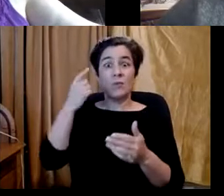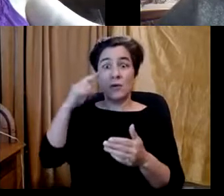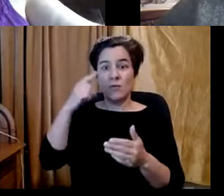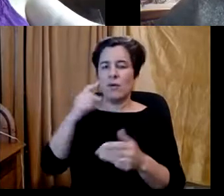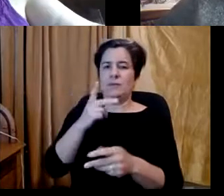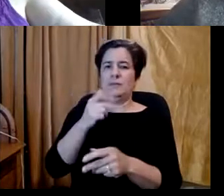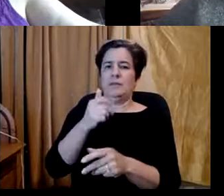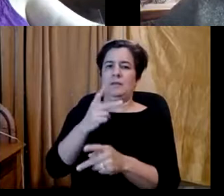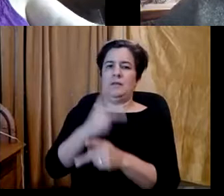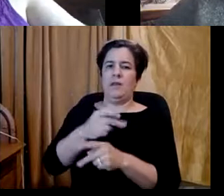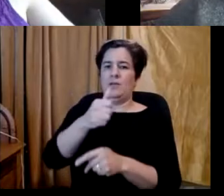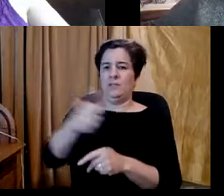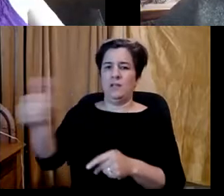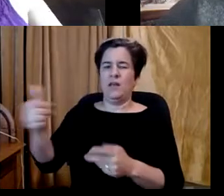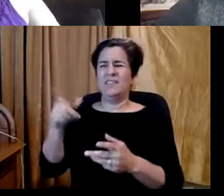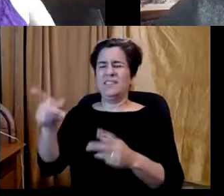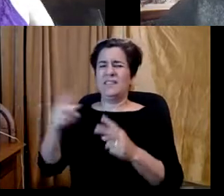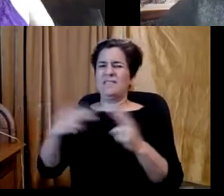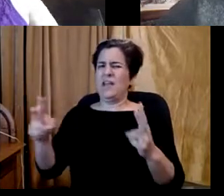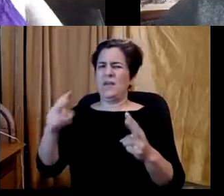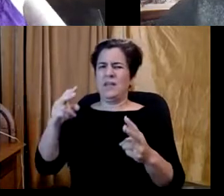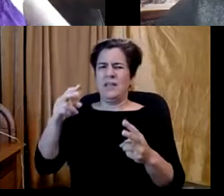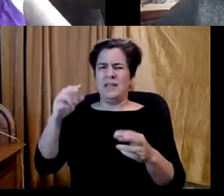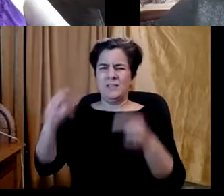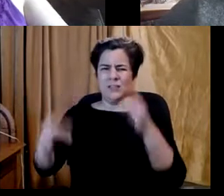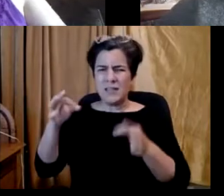that are very powerful and judgmental too, and not very, very conscious.